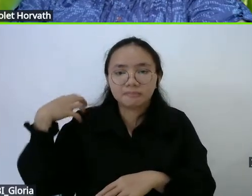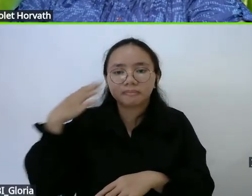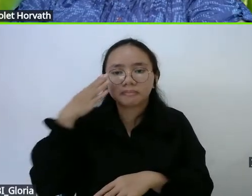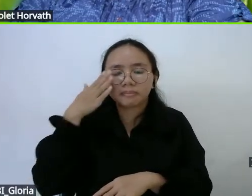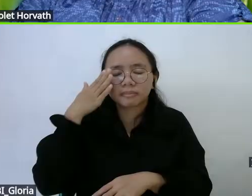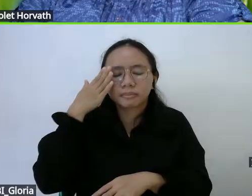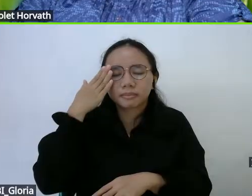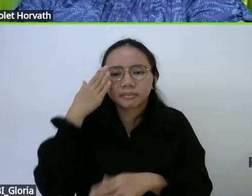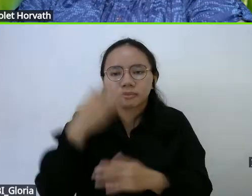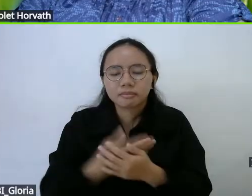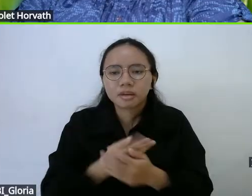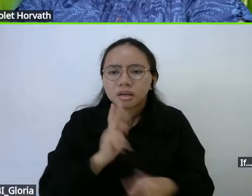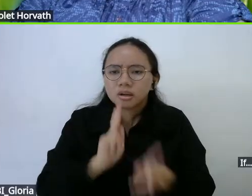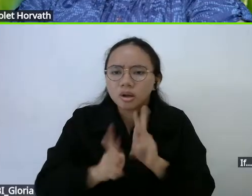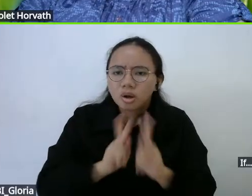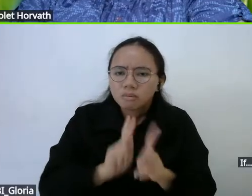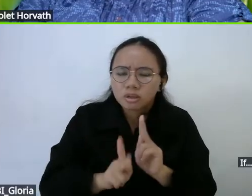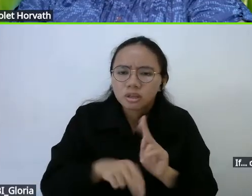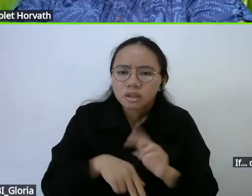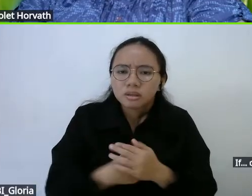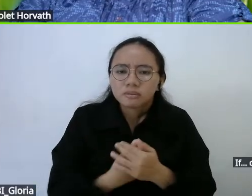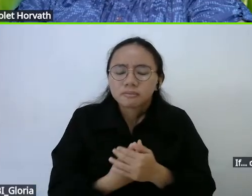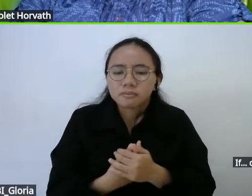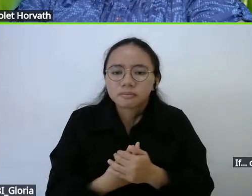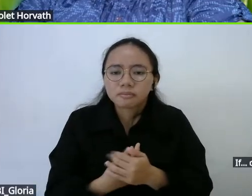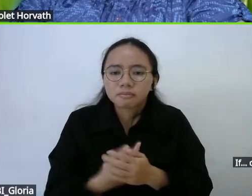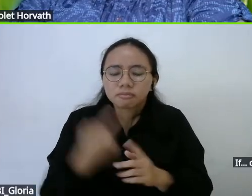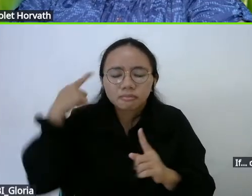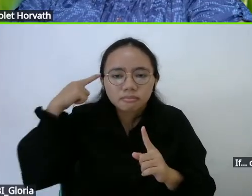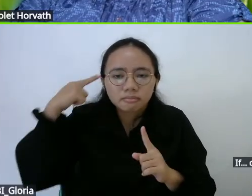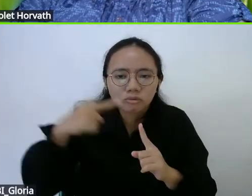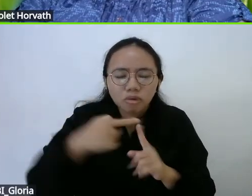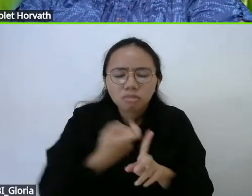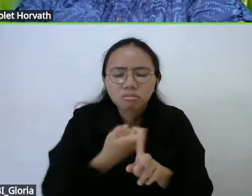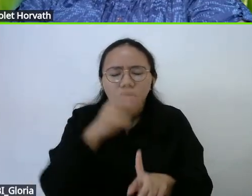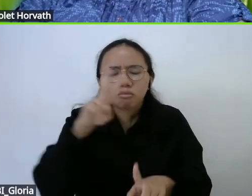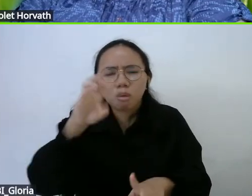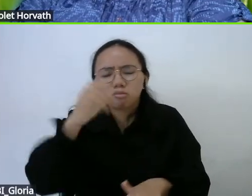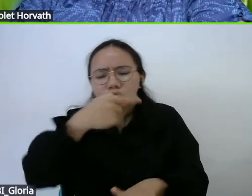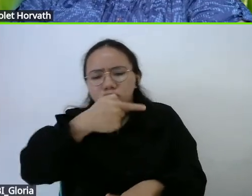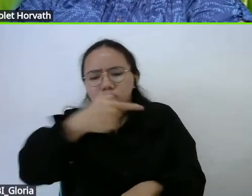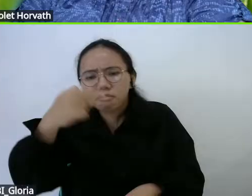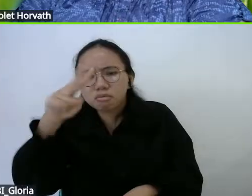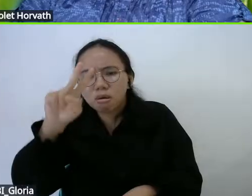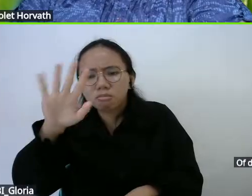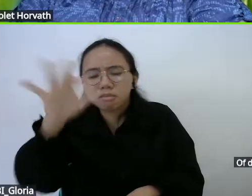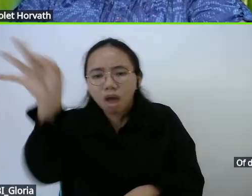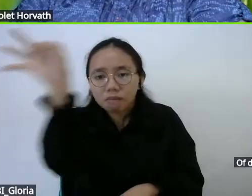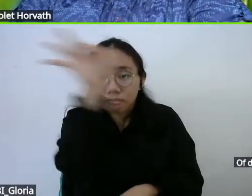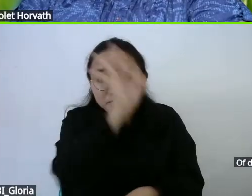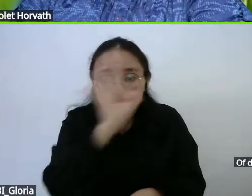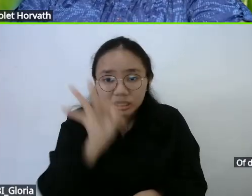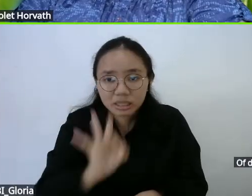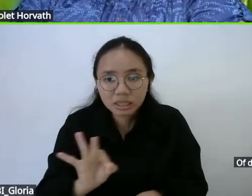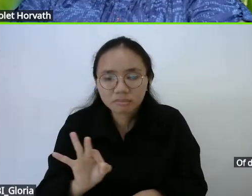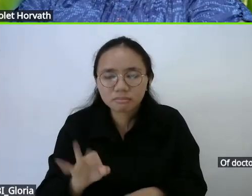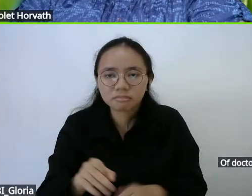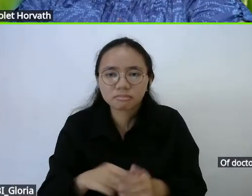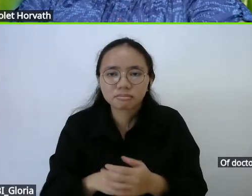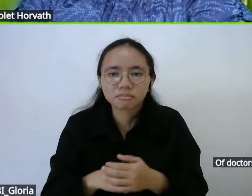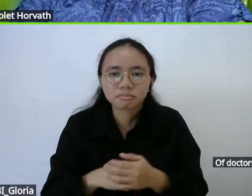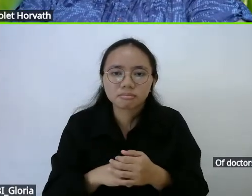to 25% of doctors' patients have disabilities, there is